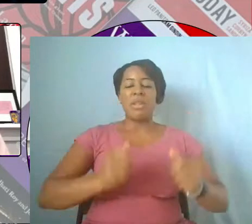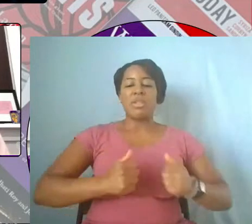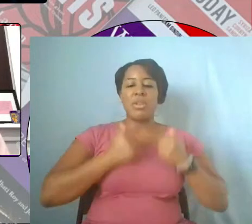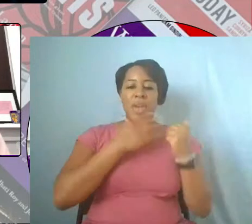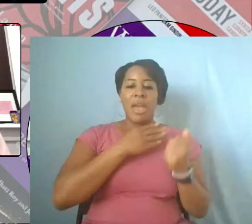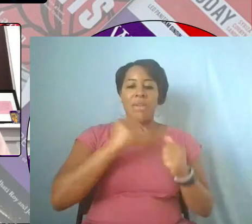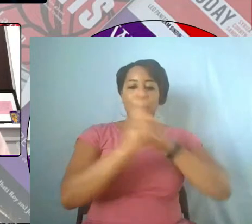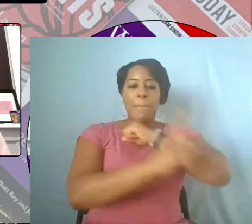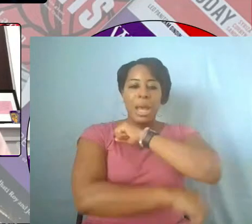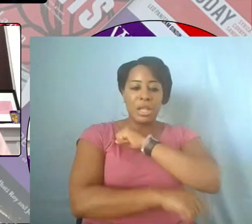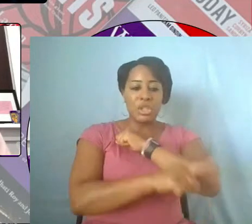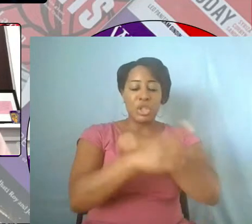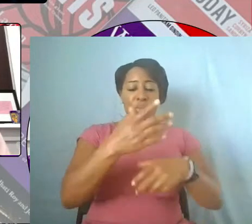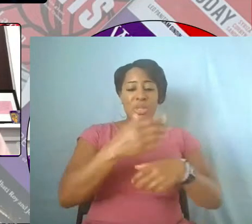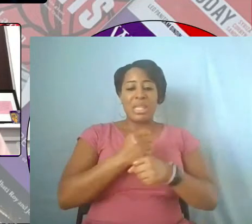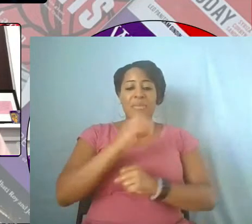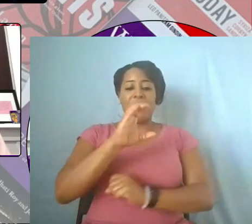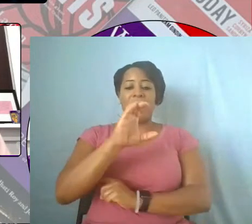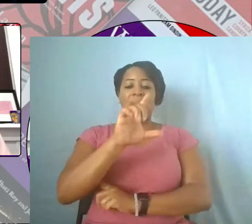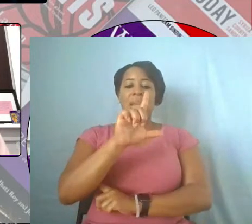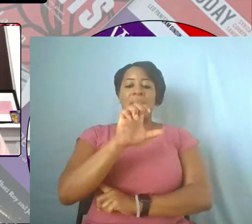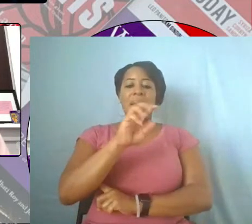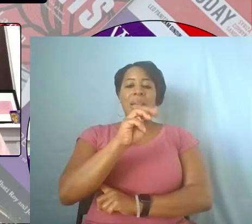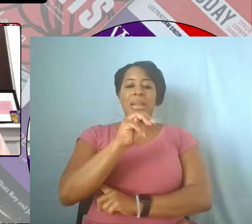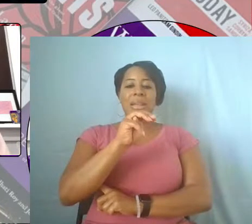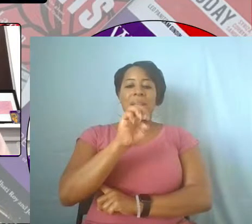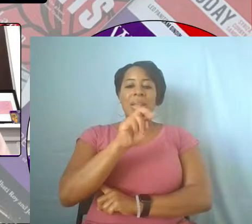receive clemency in 2018.